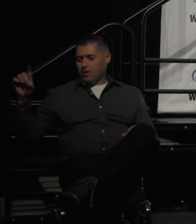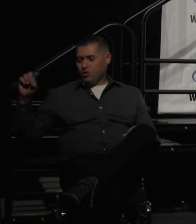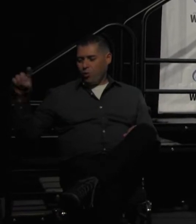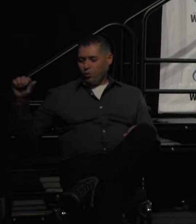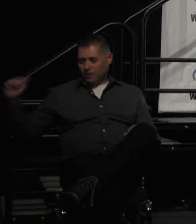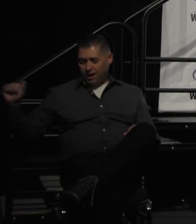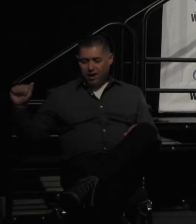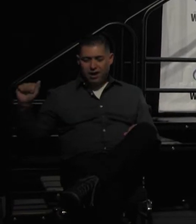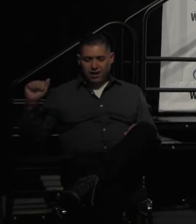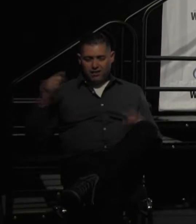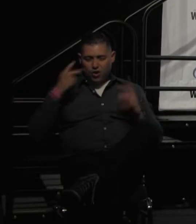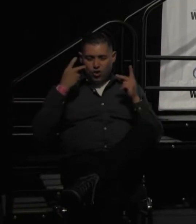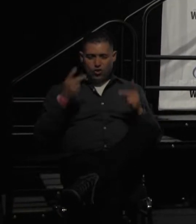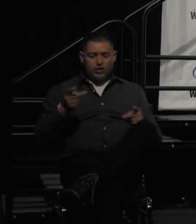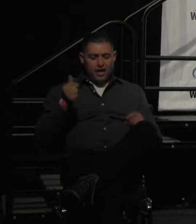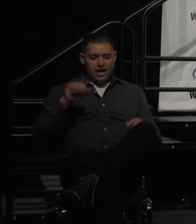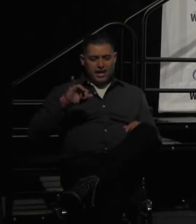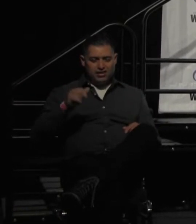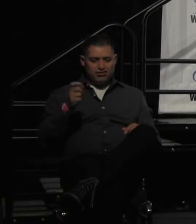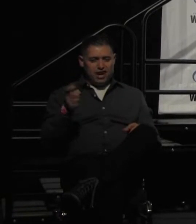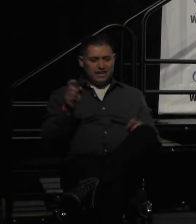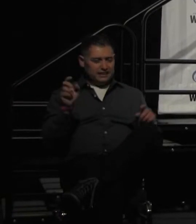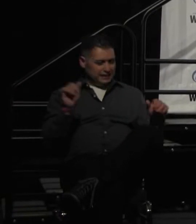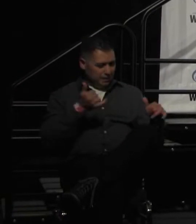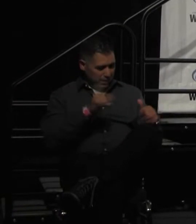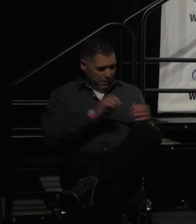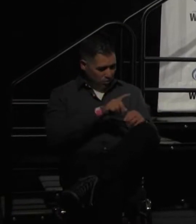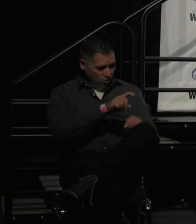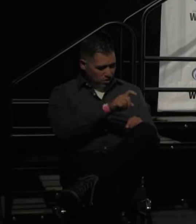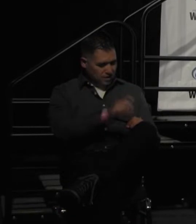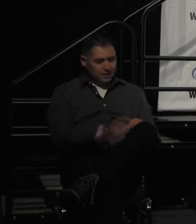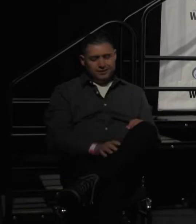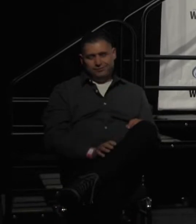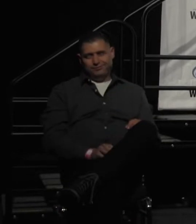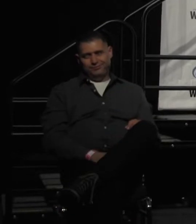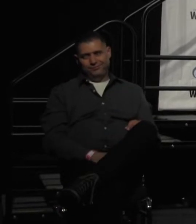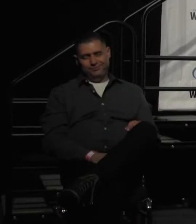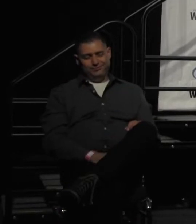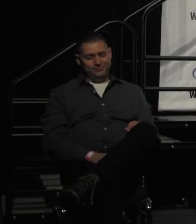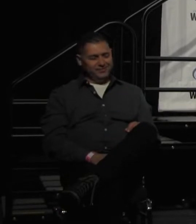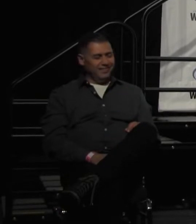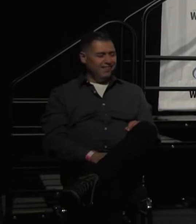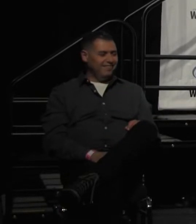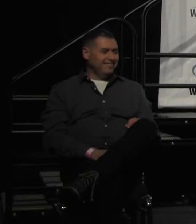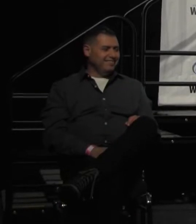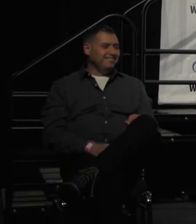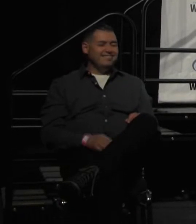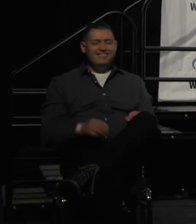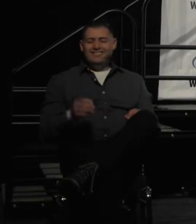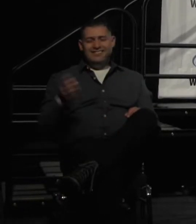Did you guys ever look at Ajax the same? Do you guys remember that? We signed